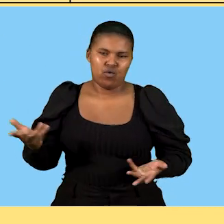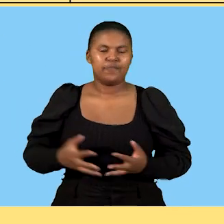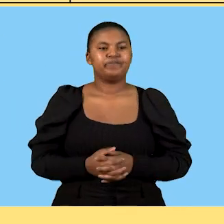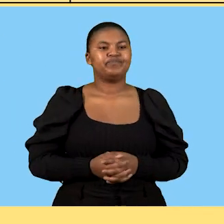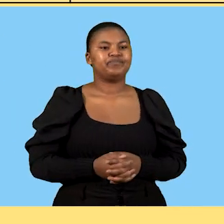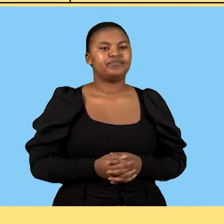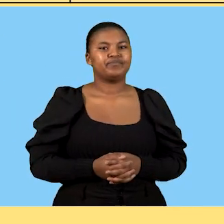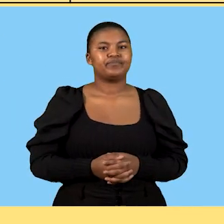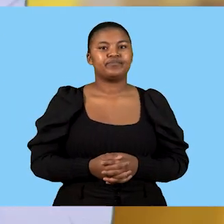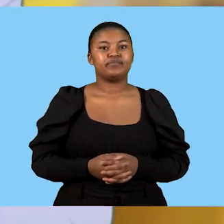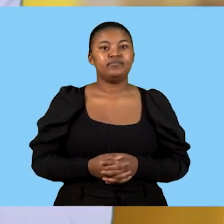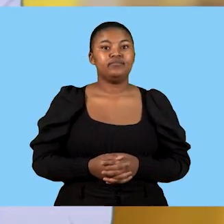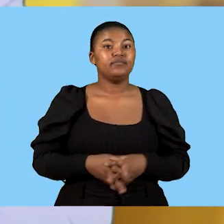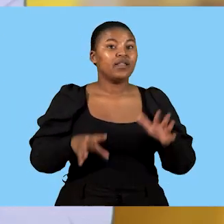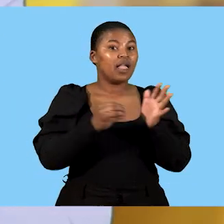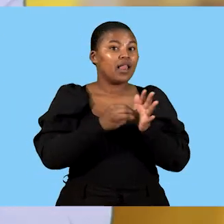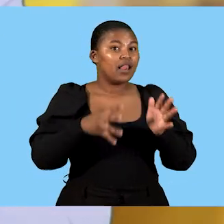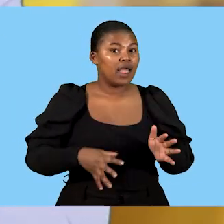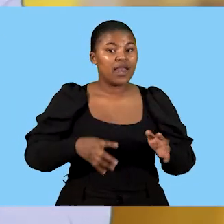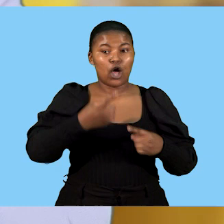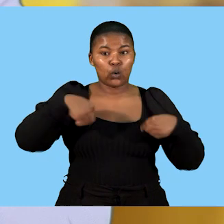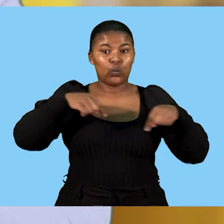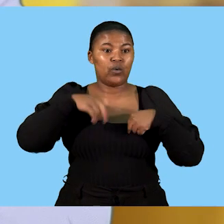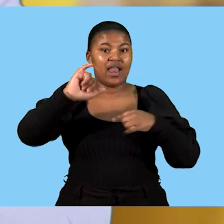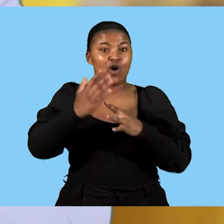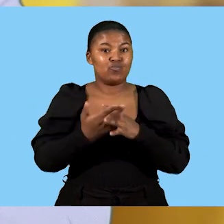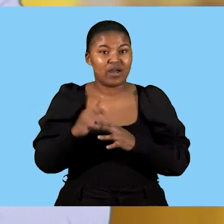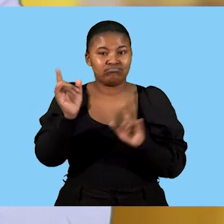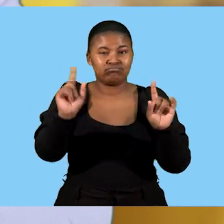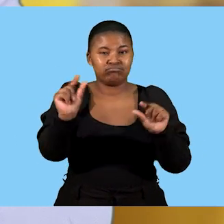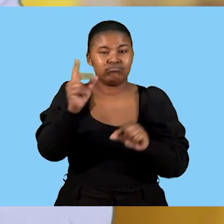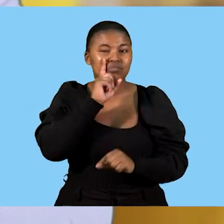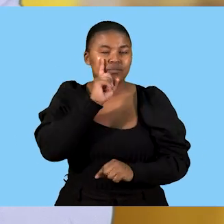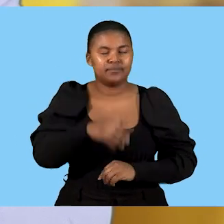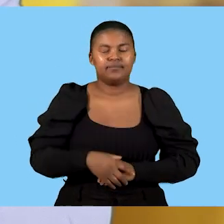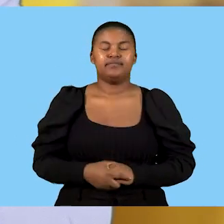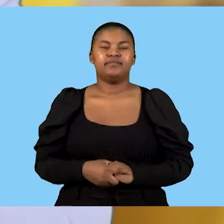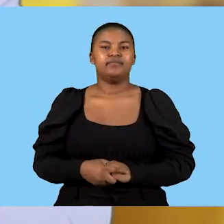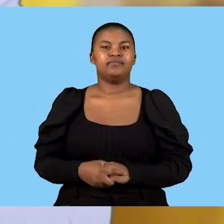0. Dear learners, we will now go for an ad break, and I'll see you shortly.